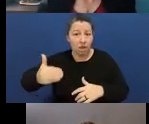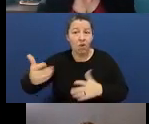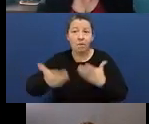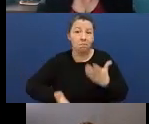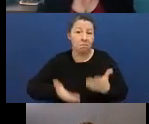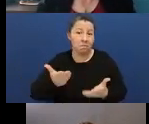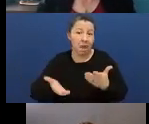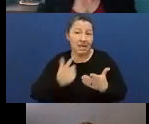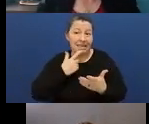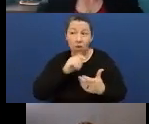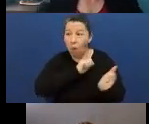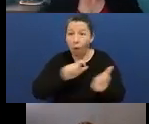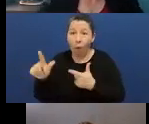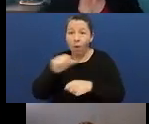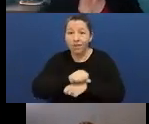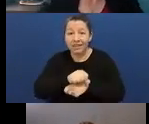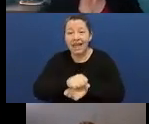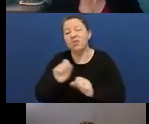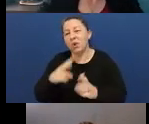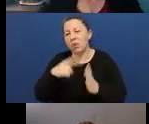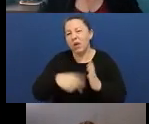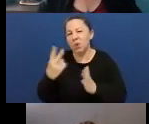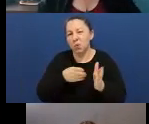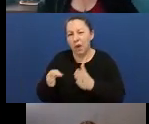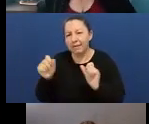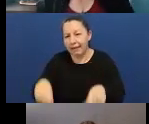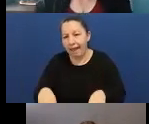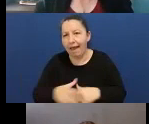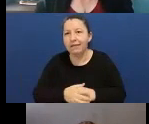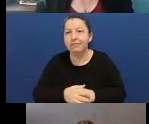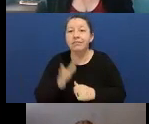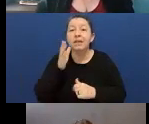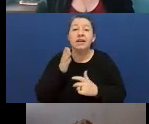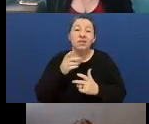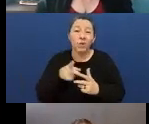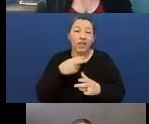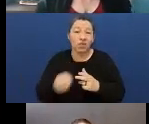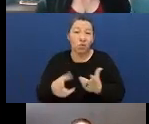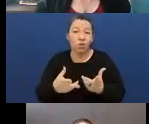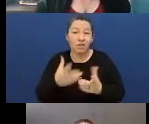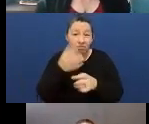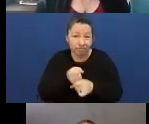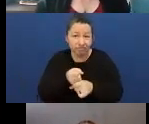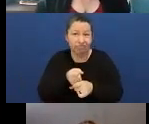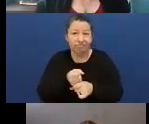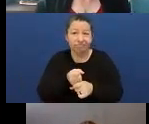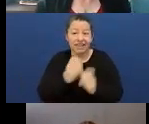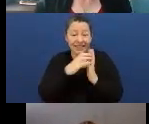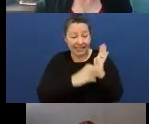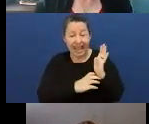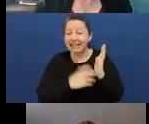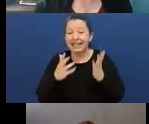everybody's a slave. Again, you can read it both ways. So in short, the texts leave us with